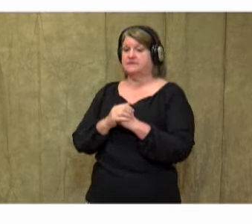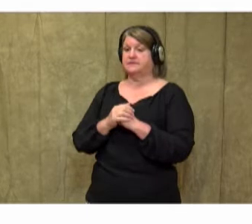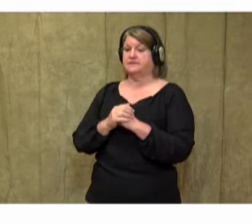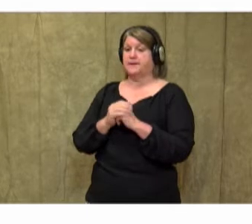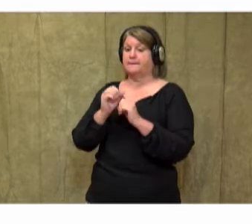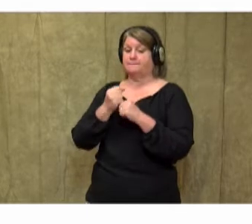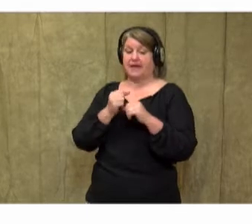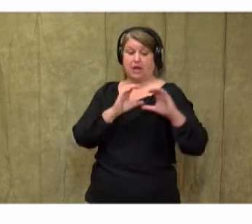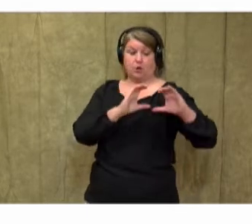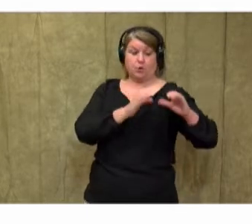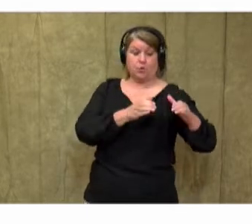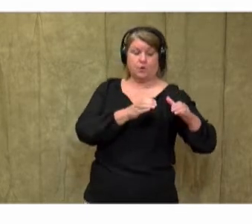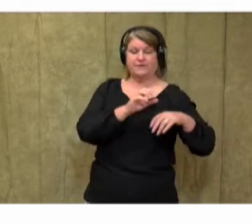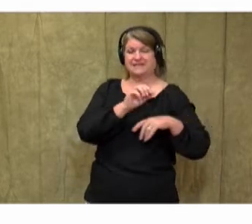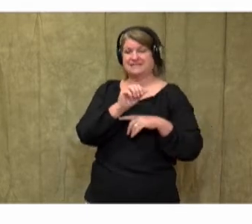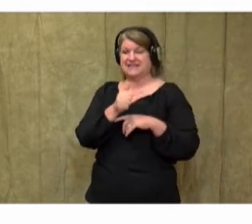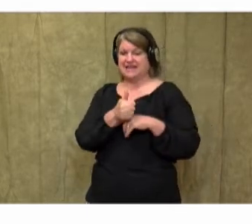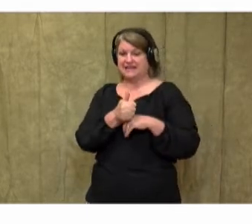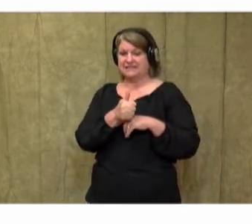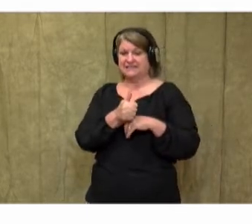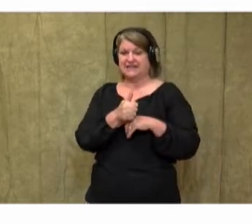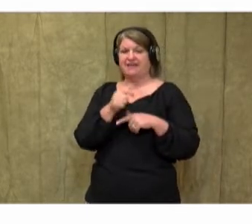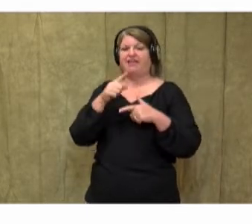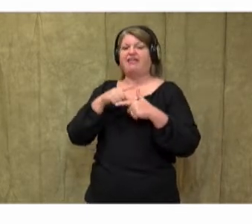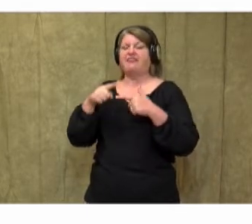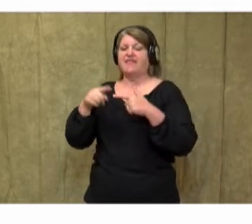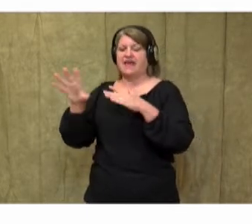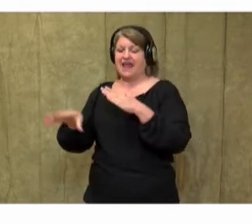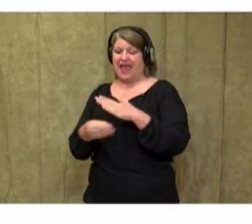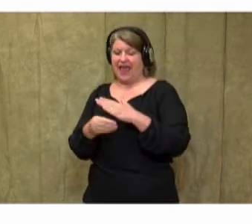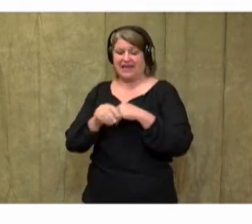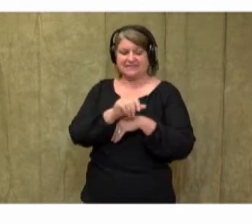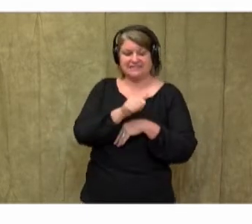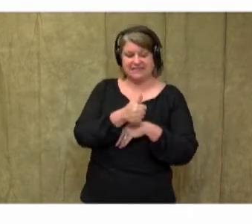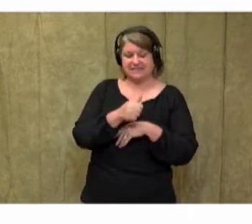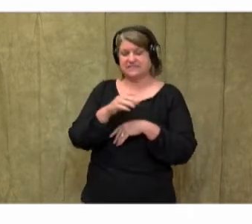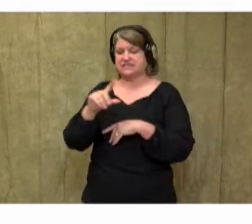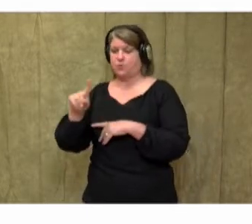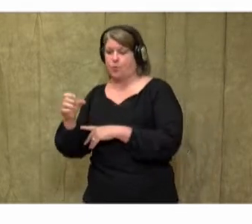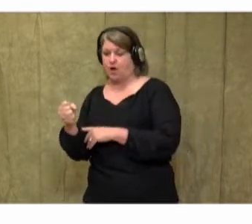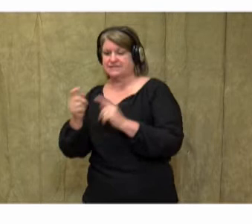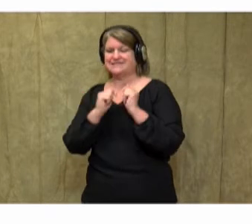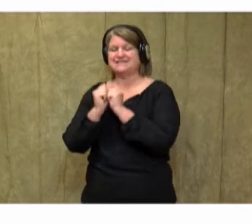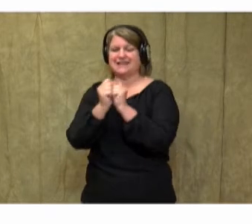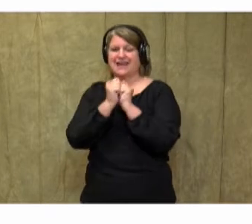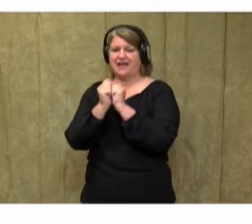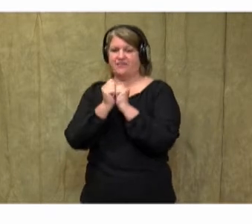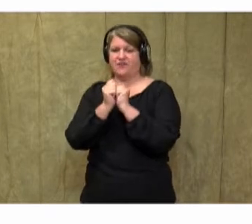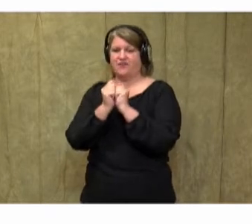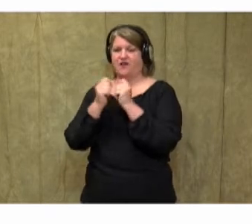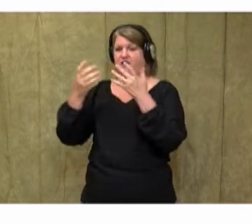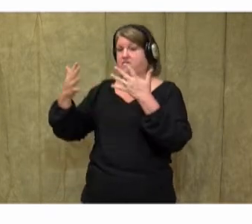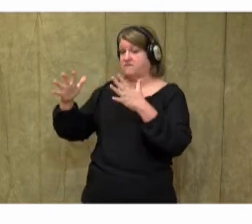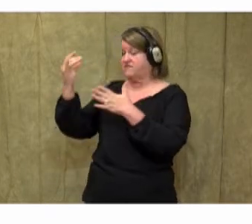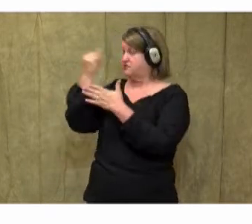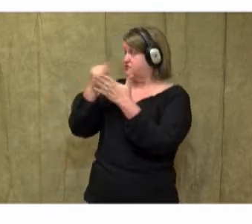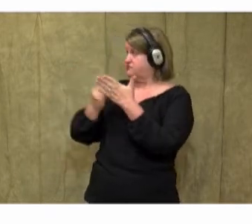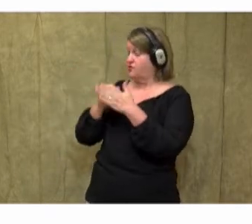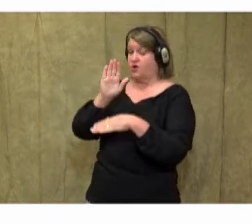Make a group of 10 and then add your 10s and your 1s together. I already drew out your